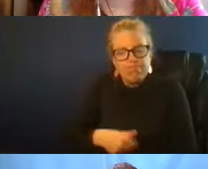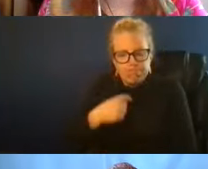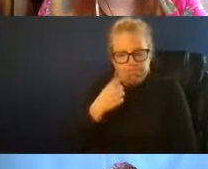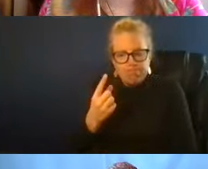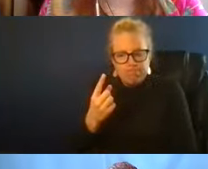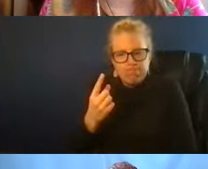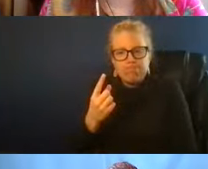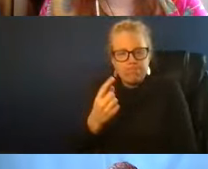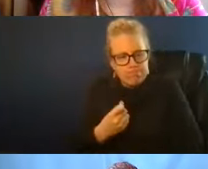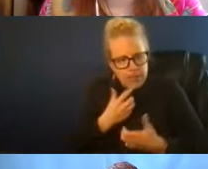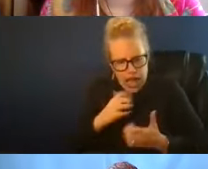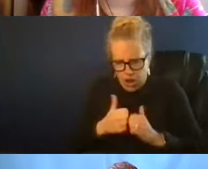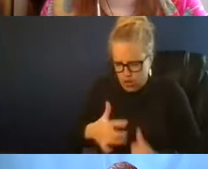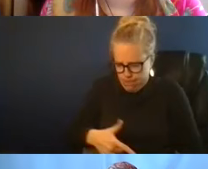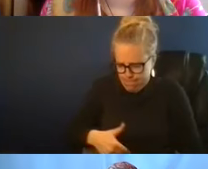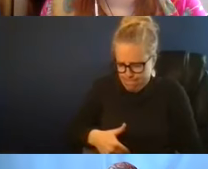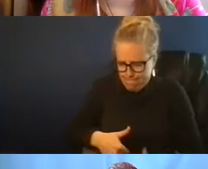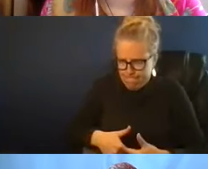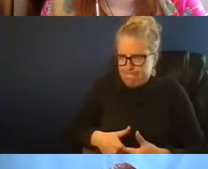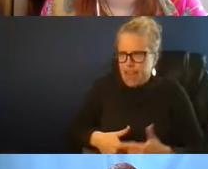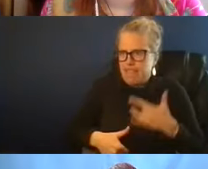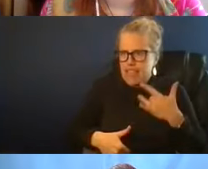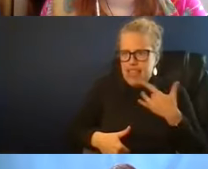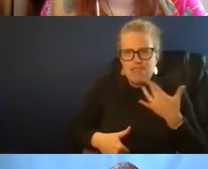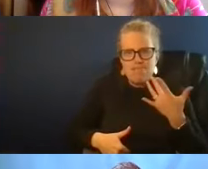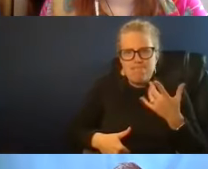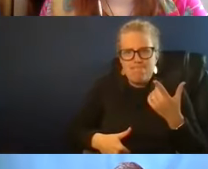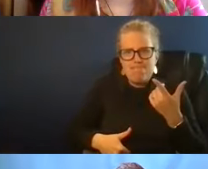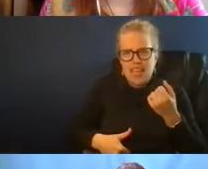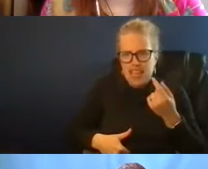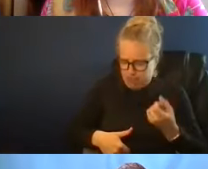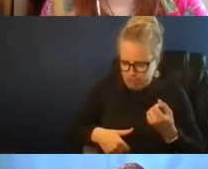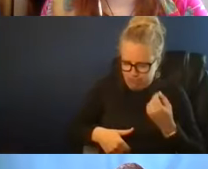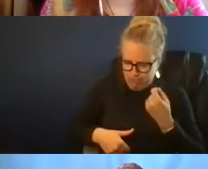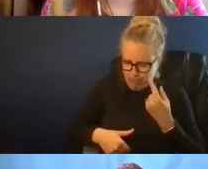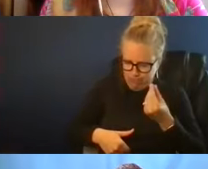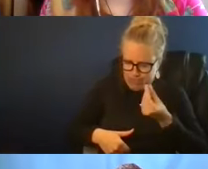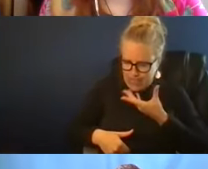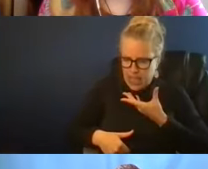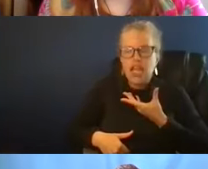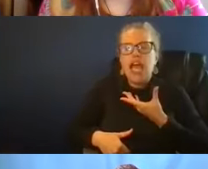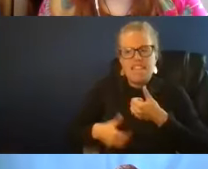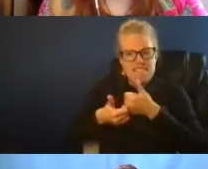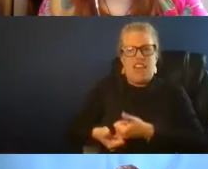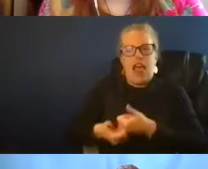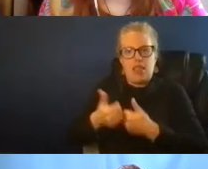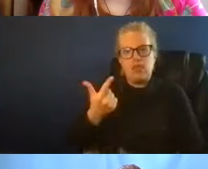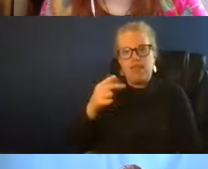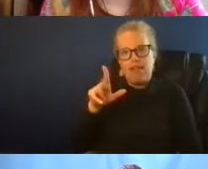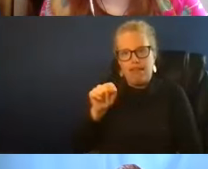how are you feeling? Asking a survivor, how are you feeling? What is your gut telling you? And to let them go with